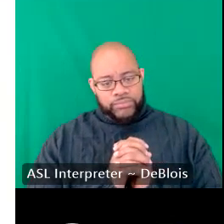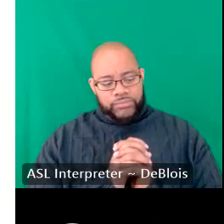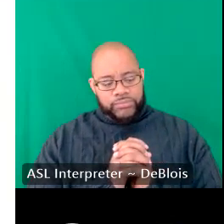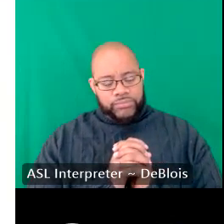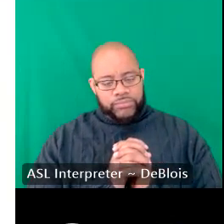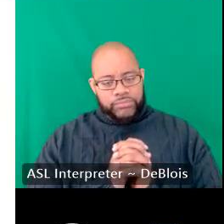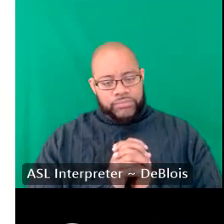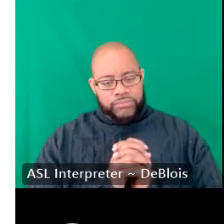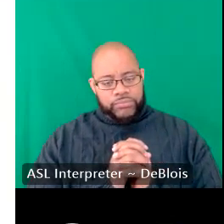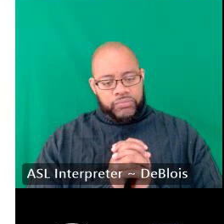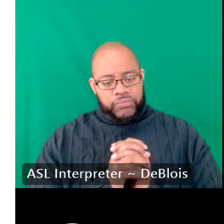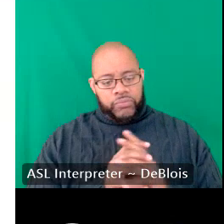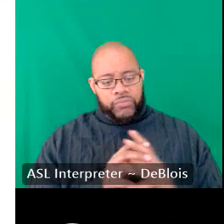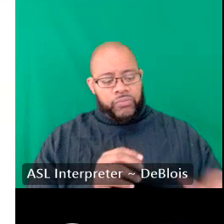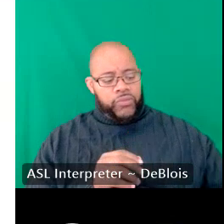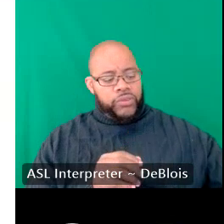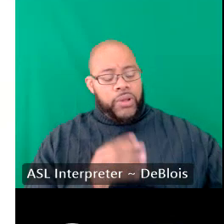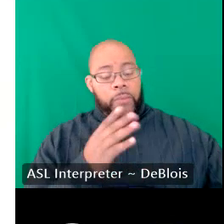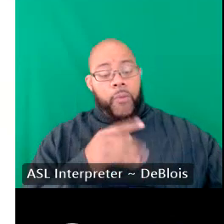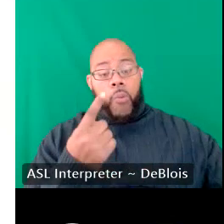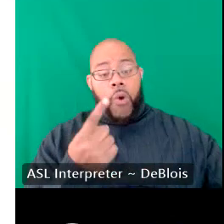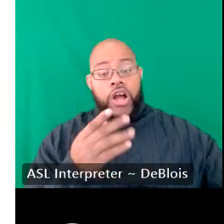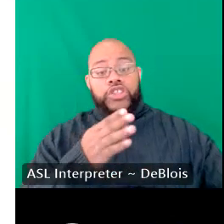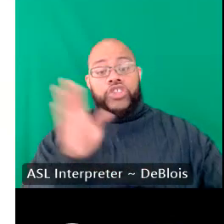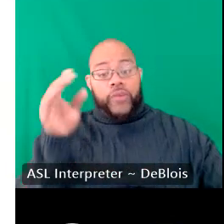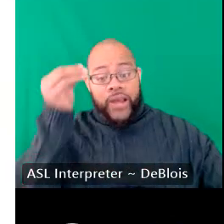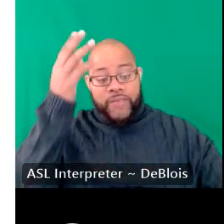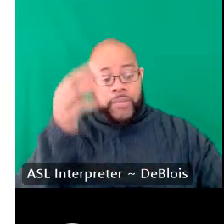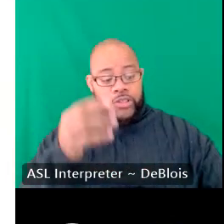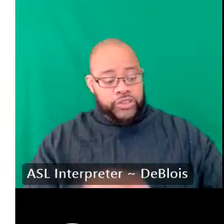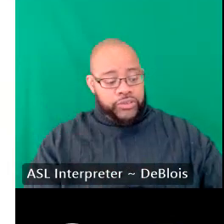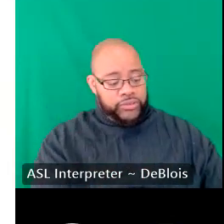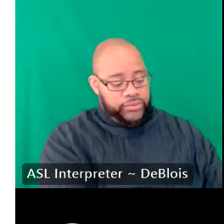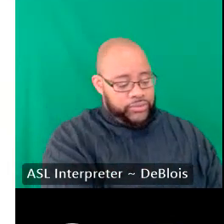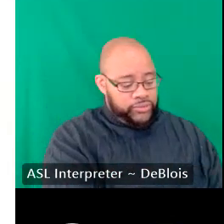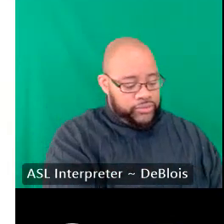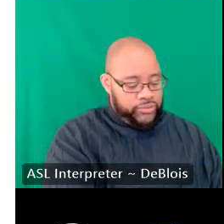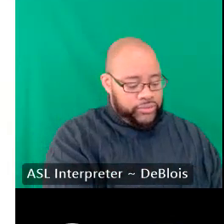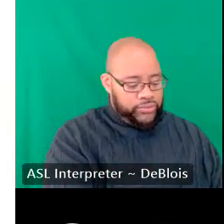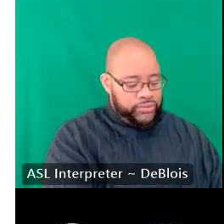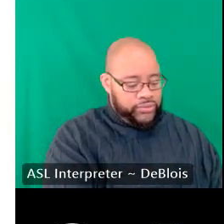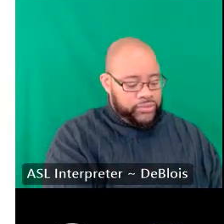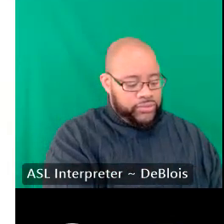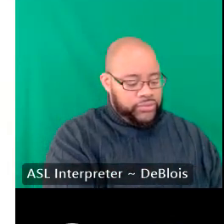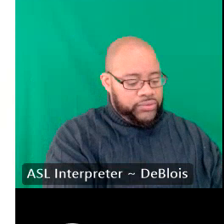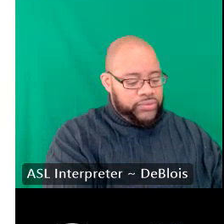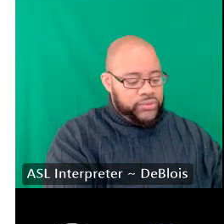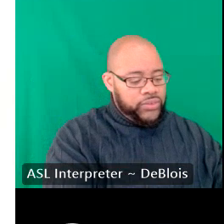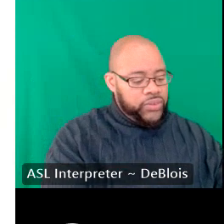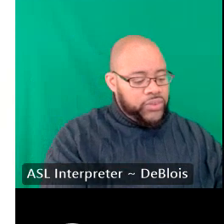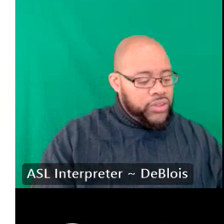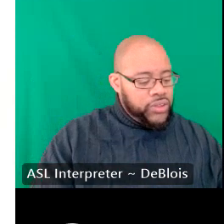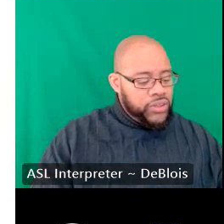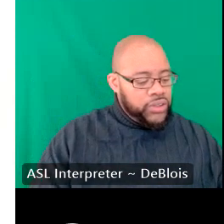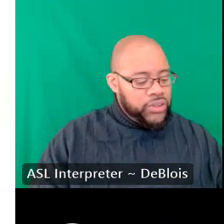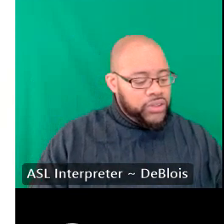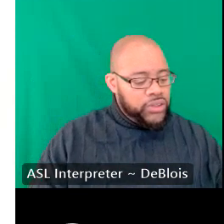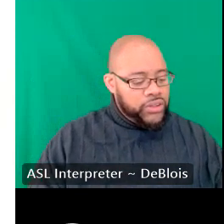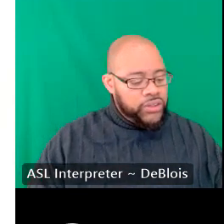So part one, general information. So let's see. So let's go to the next slide. Let's start that